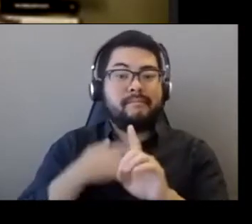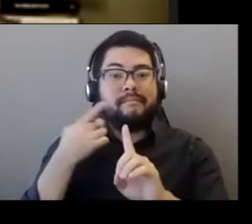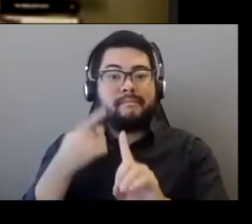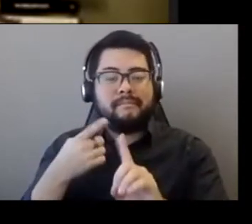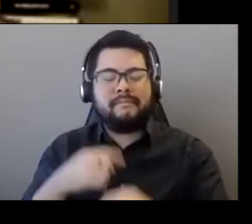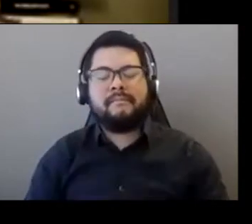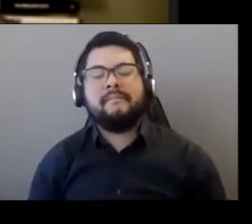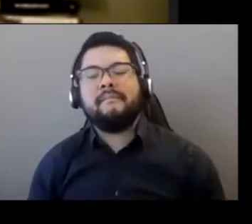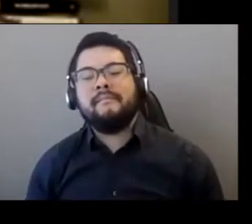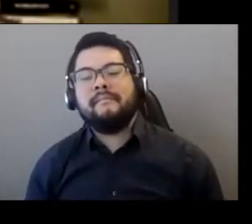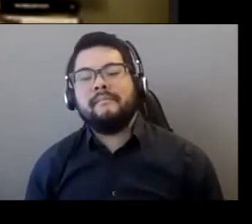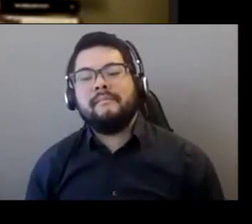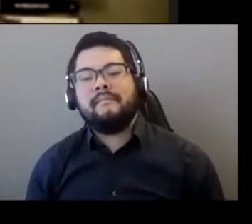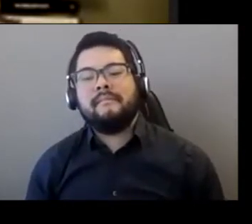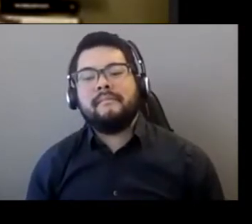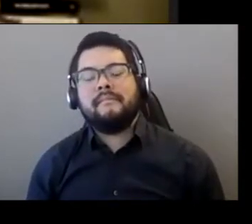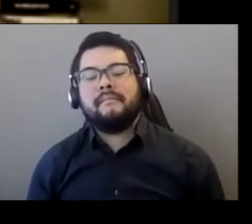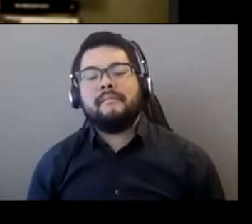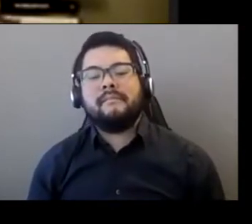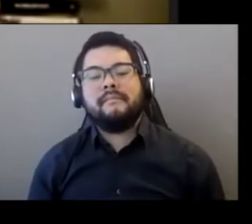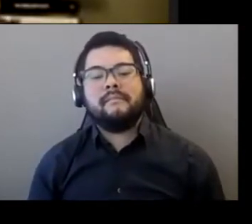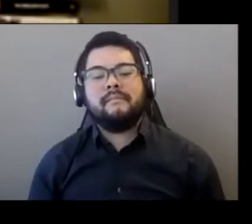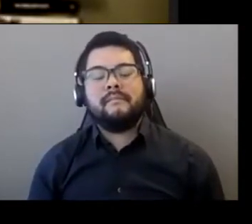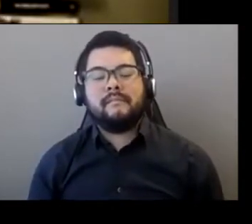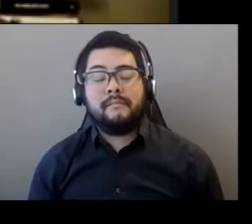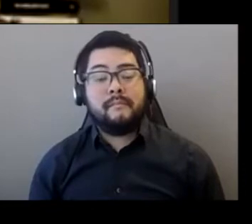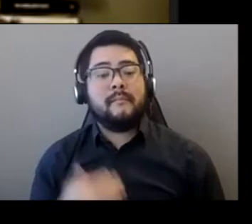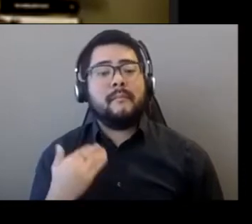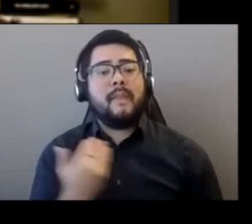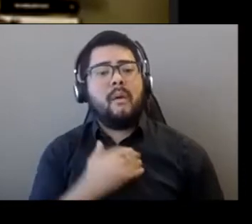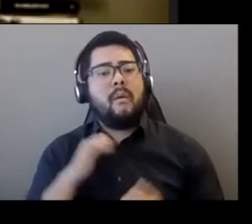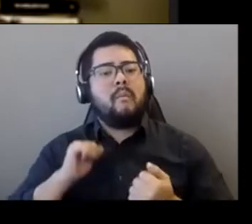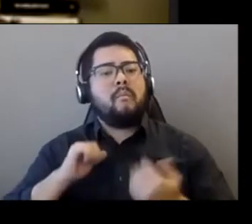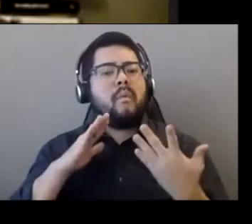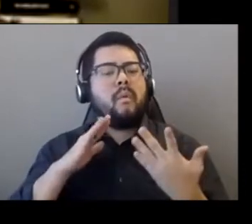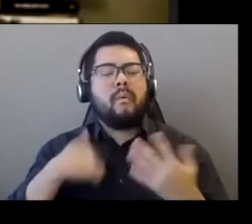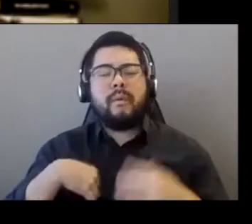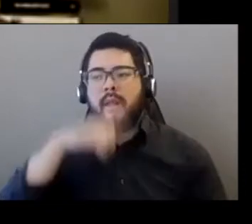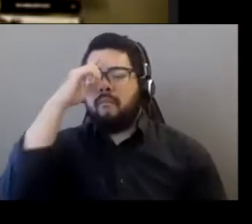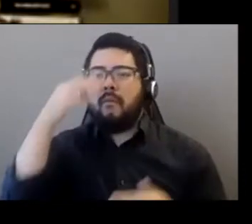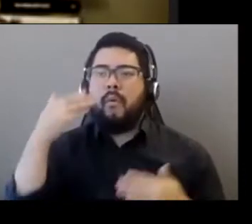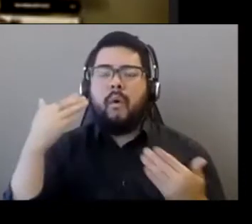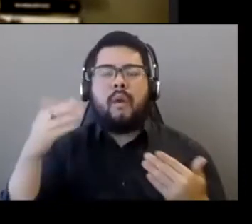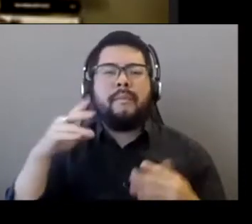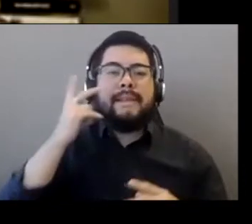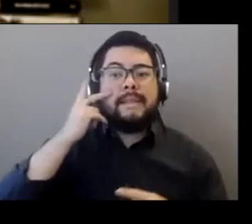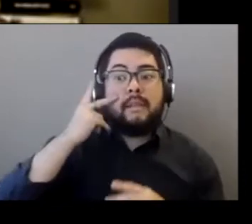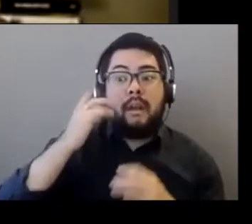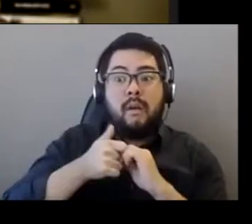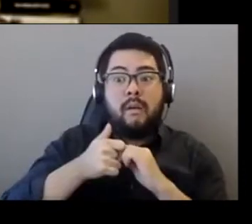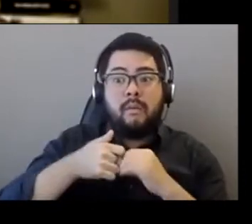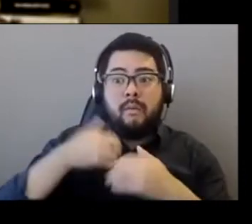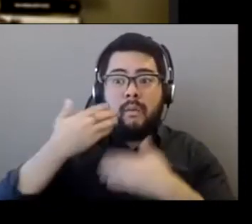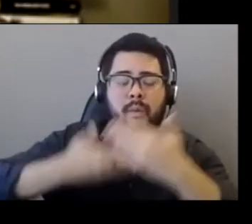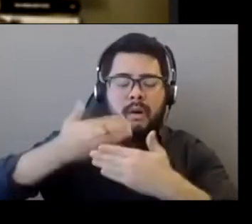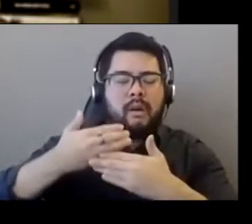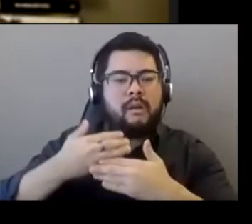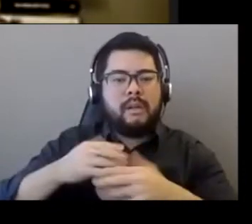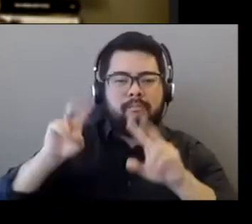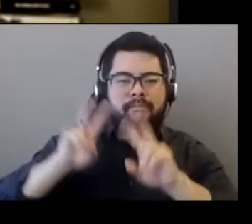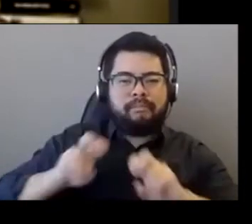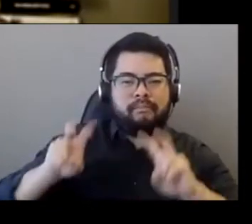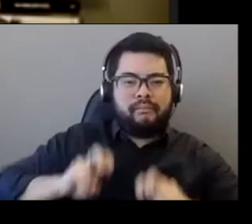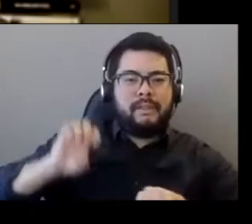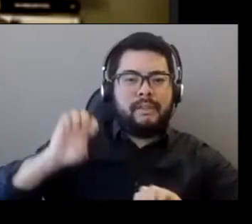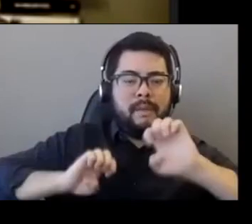So this approach, we thought, let's experiment with this. So in all our teams, in all the countries, in